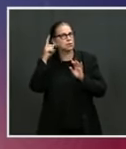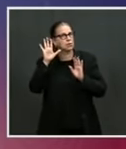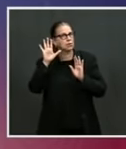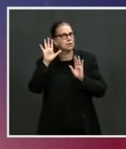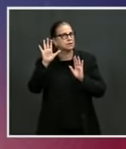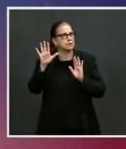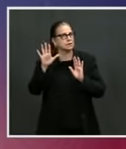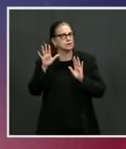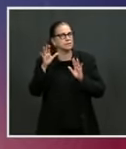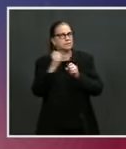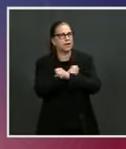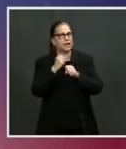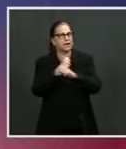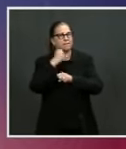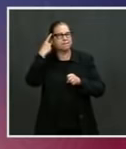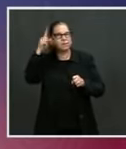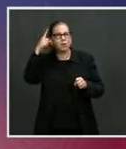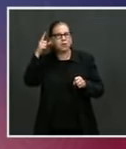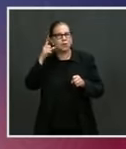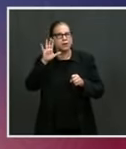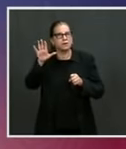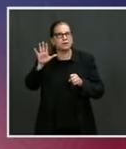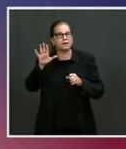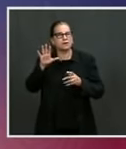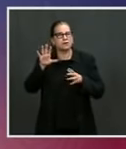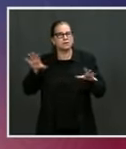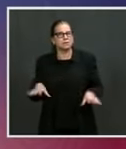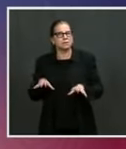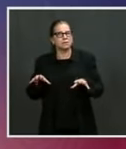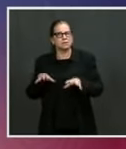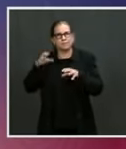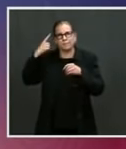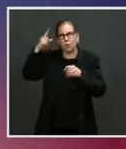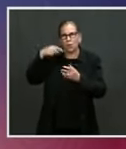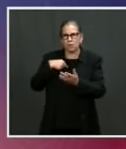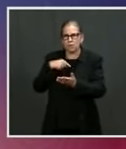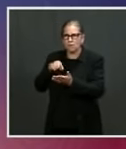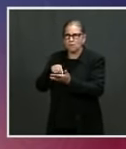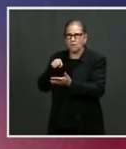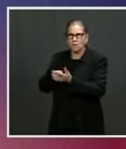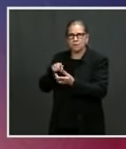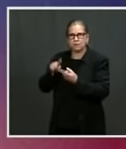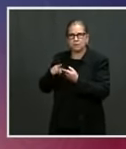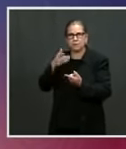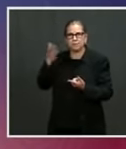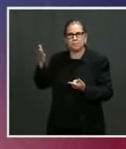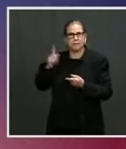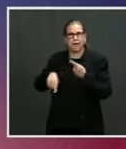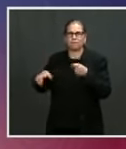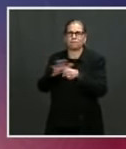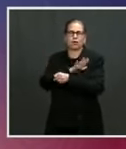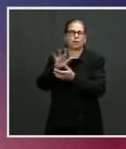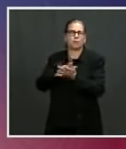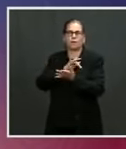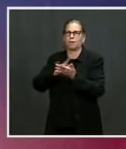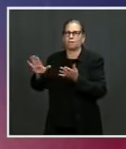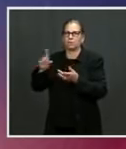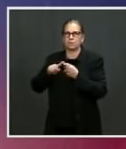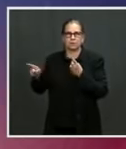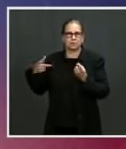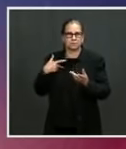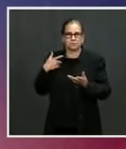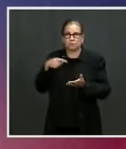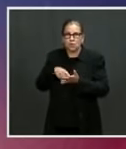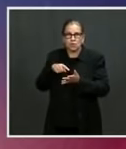We owe the honored dead a debt we can never fully repay. We owe them our whole souls. We owe them our